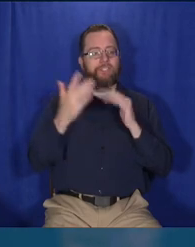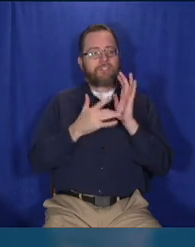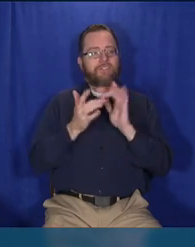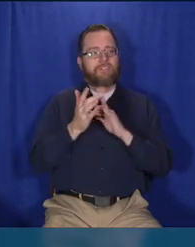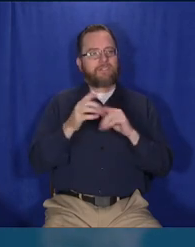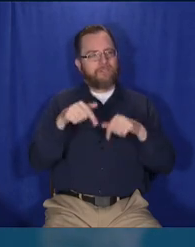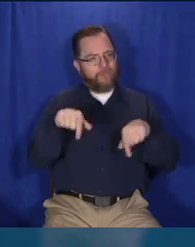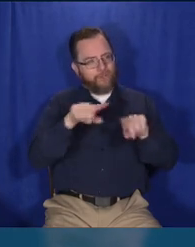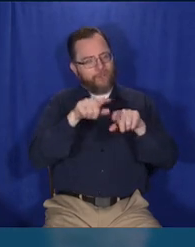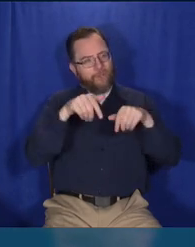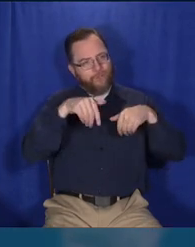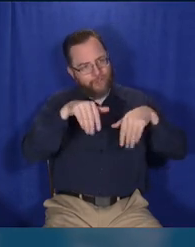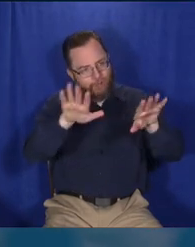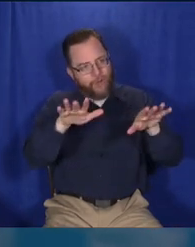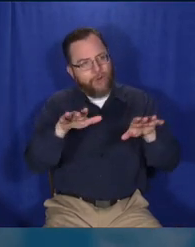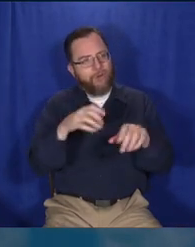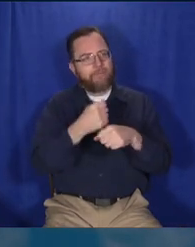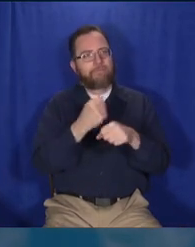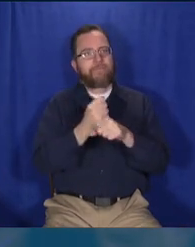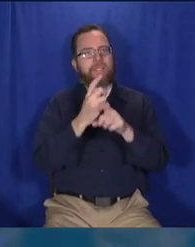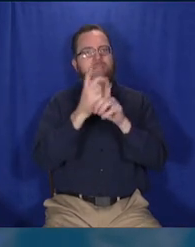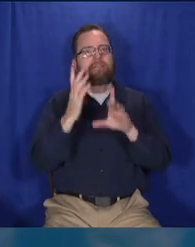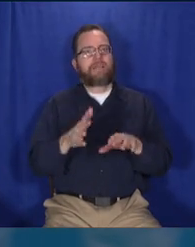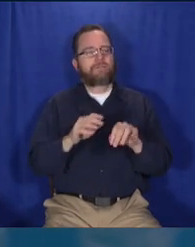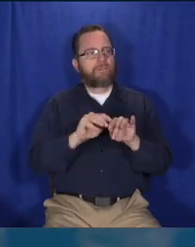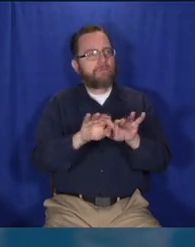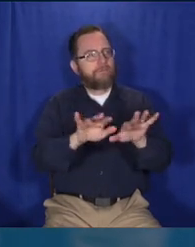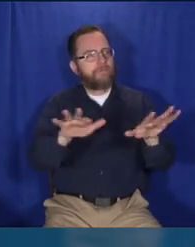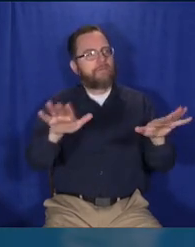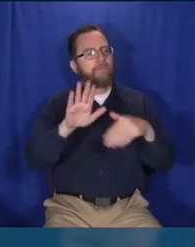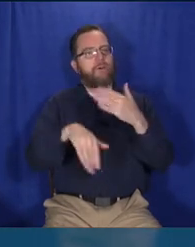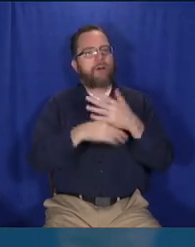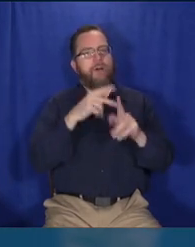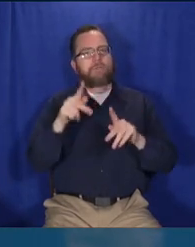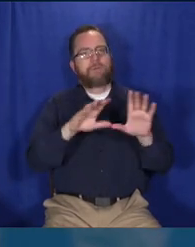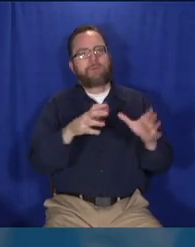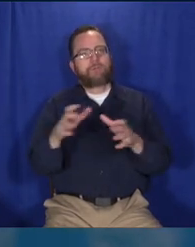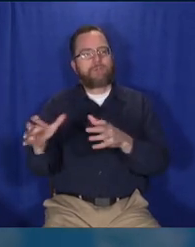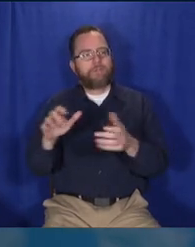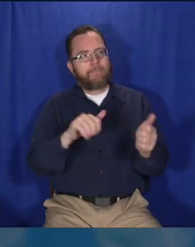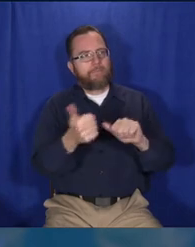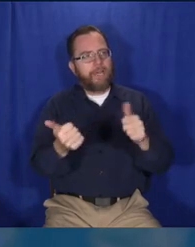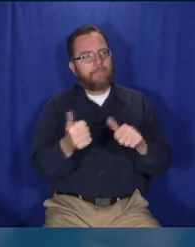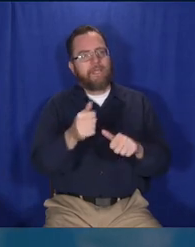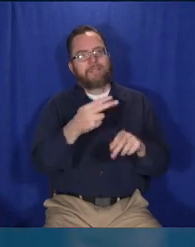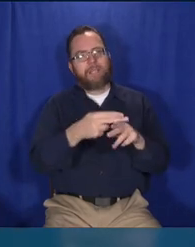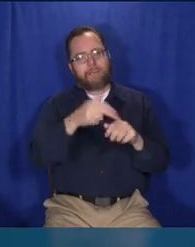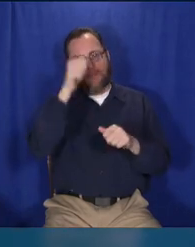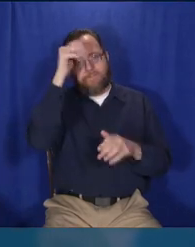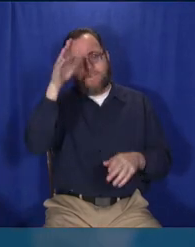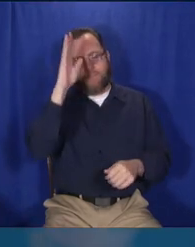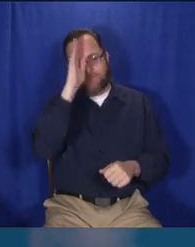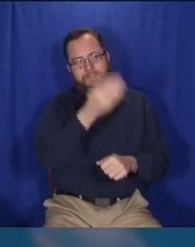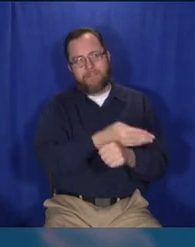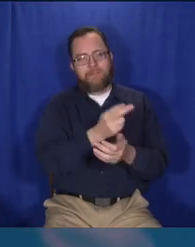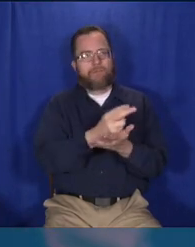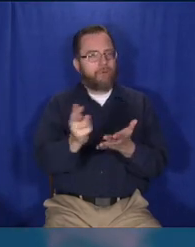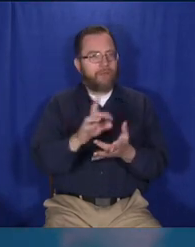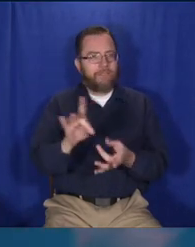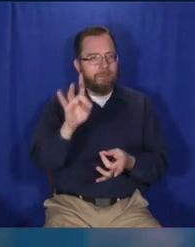and make disciples of all nations, baptizing them in the name of the Father and of the Son and of the Holy